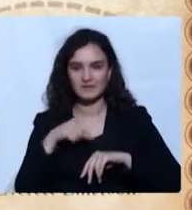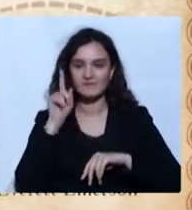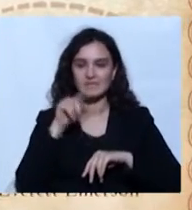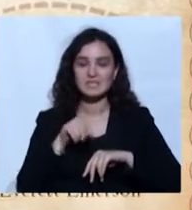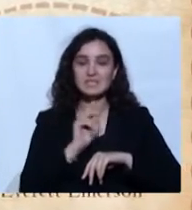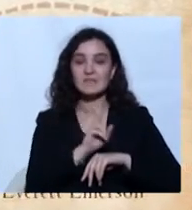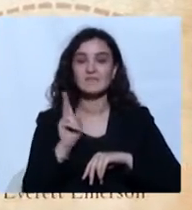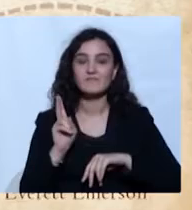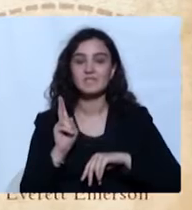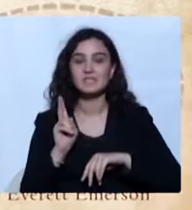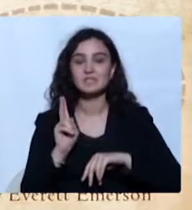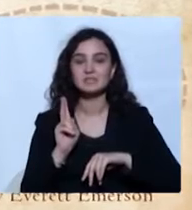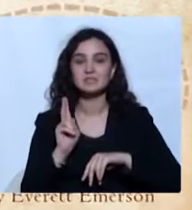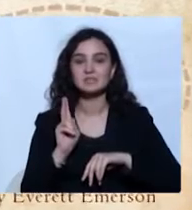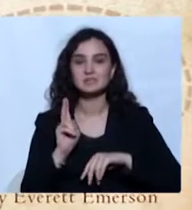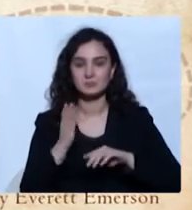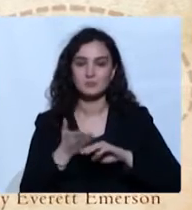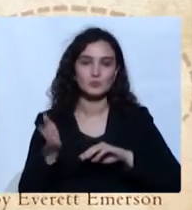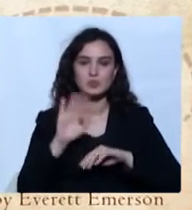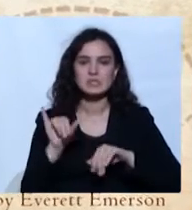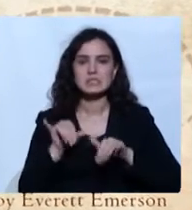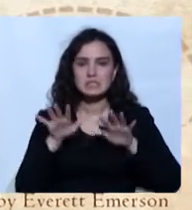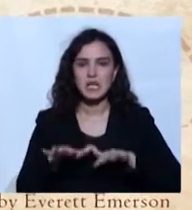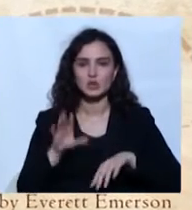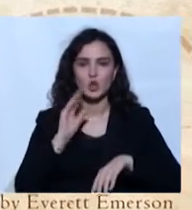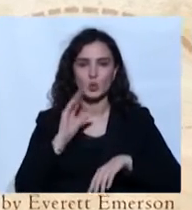the who, let's look at the setting.